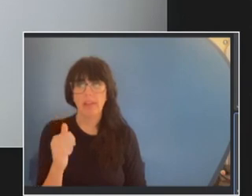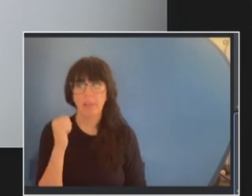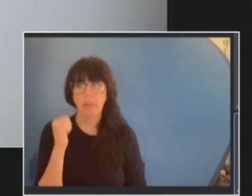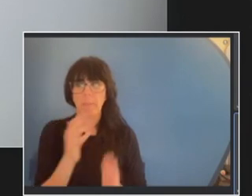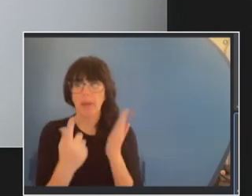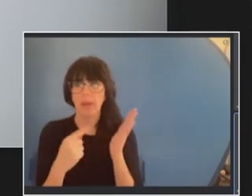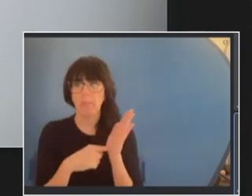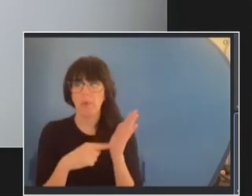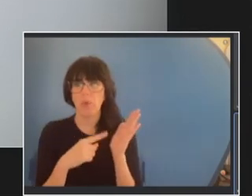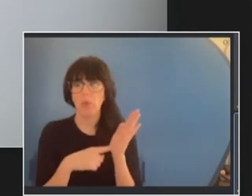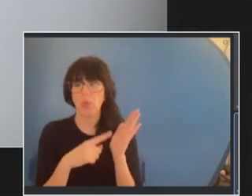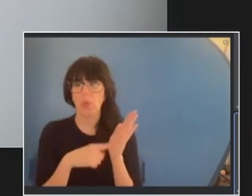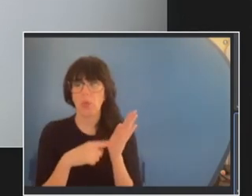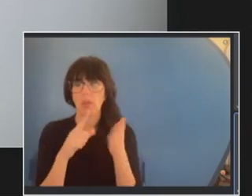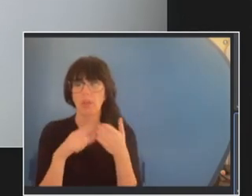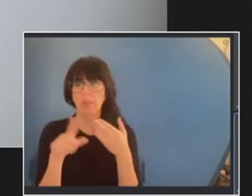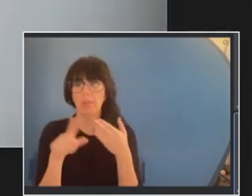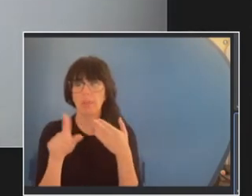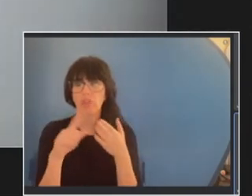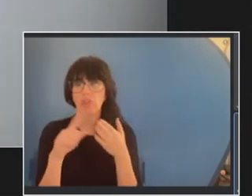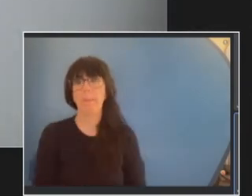check. Now,